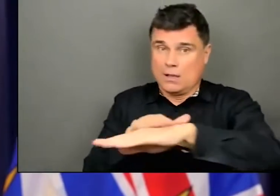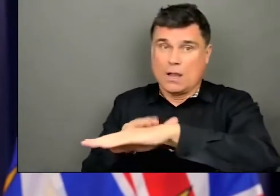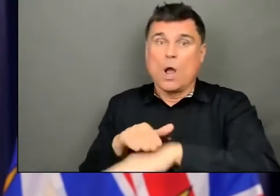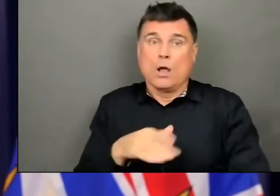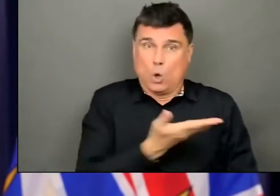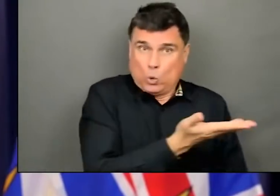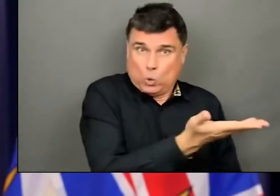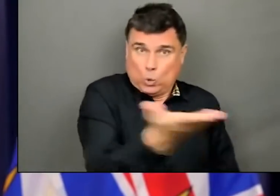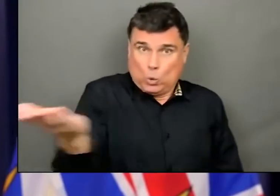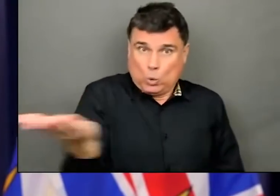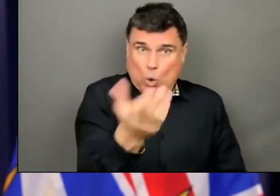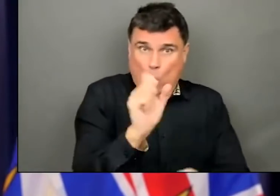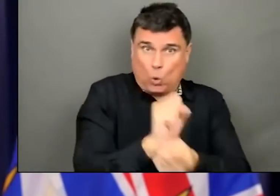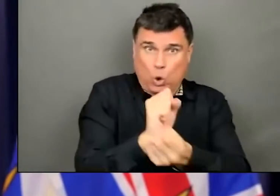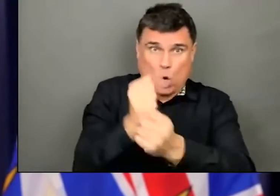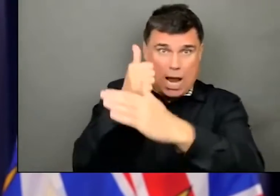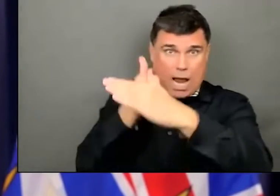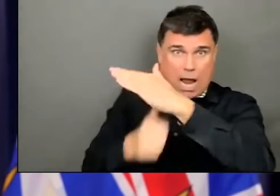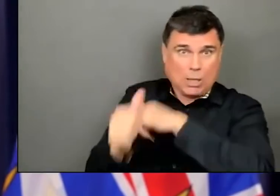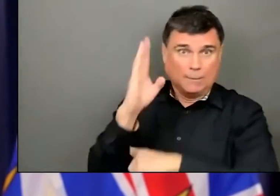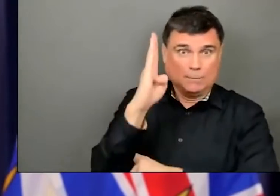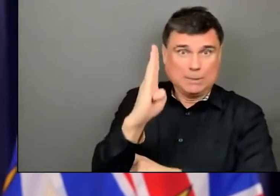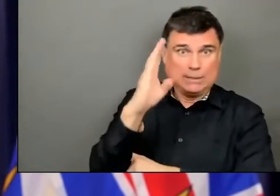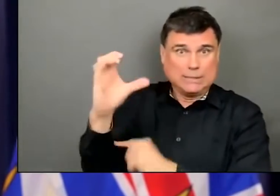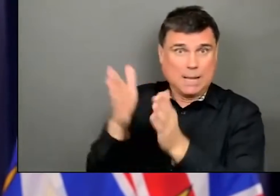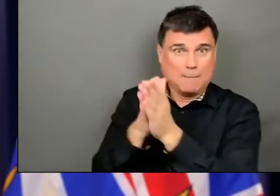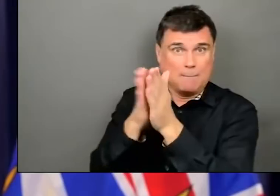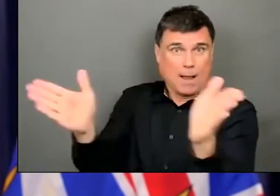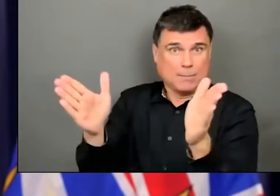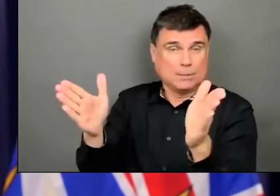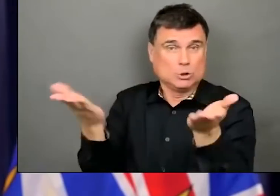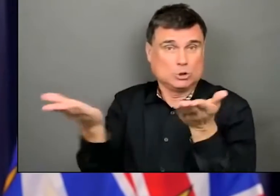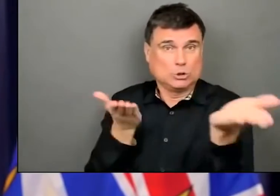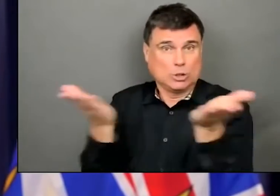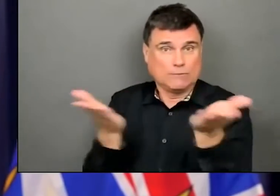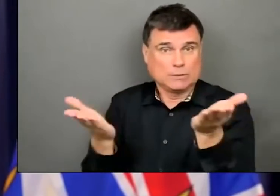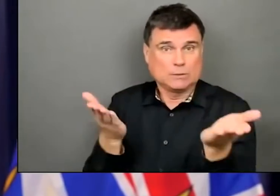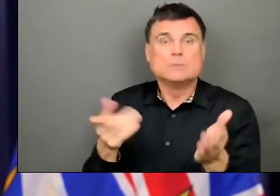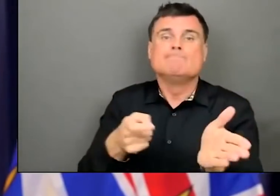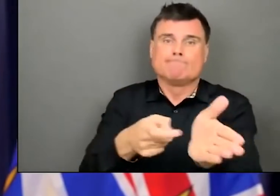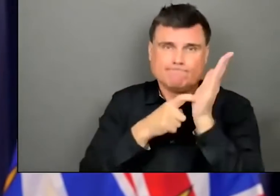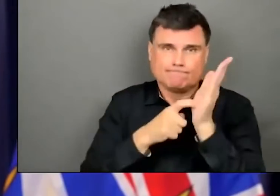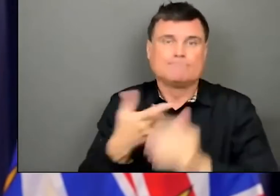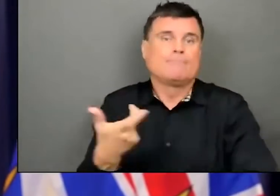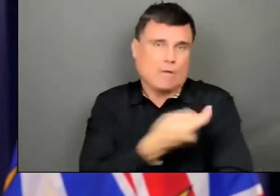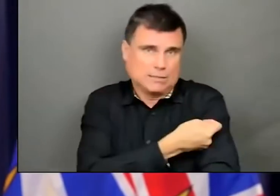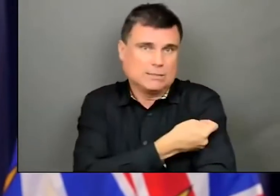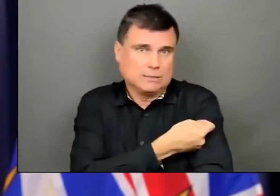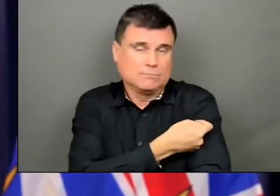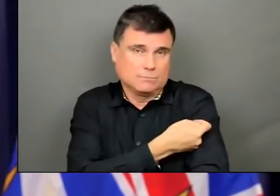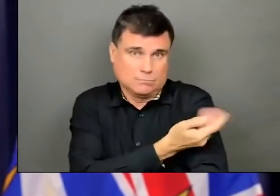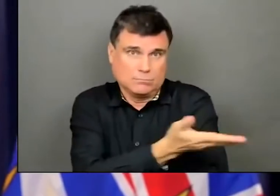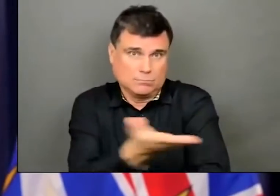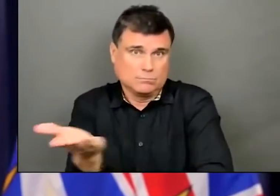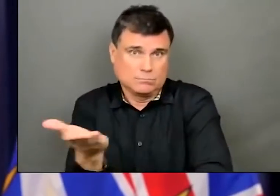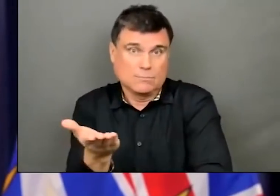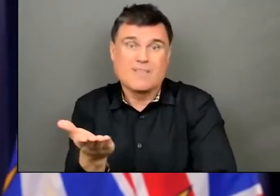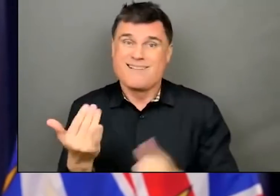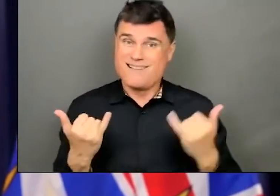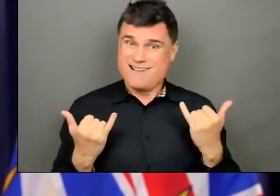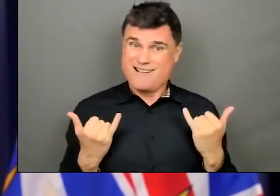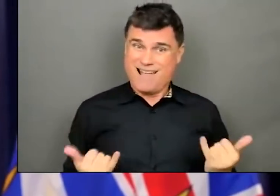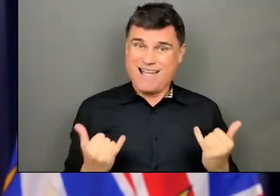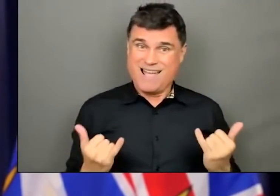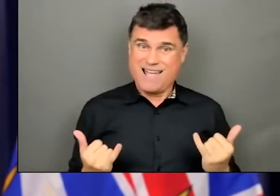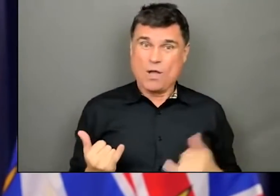employed by the BC Public Service to be vaccinated. Here's where the effort stands today. Employees who do not provide proof of vaccination or